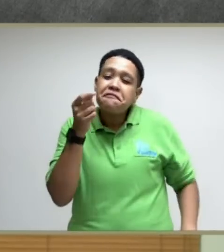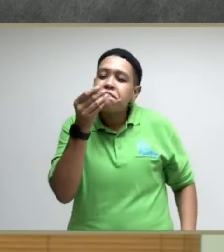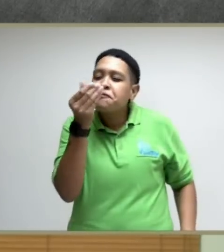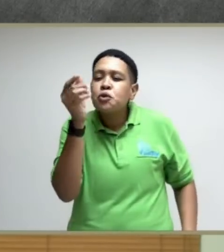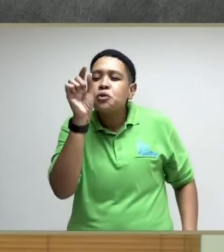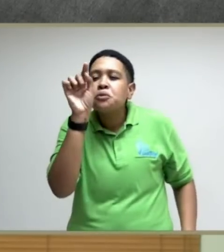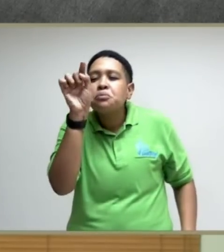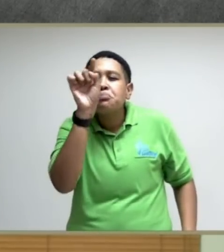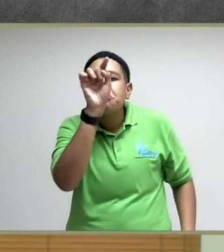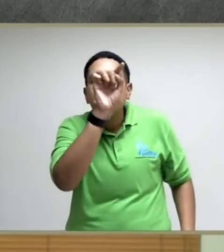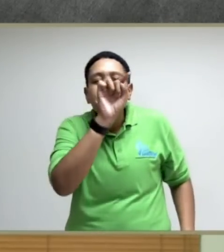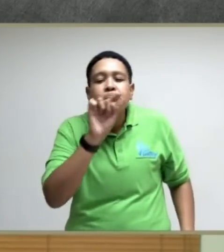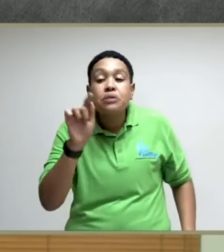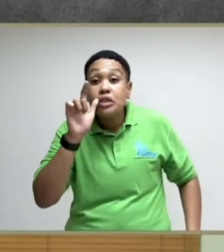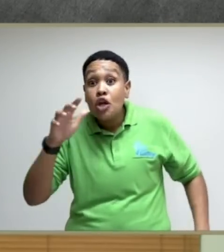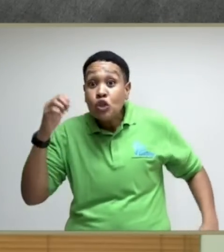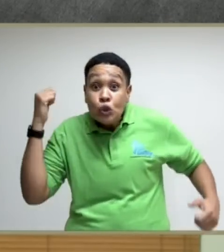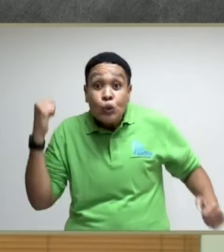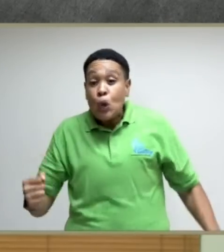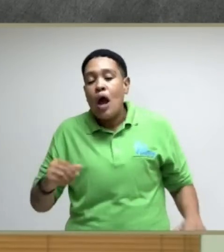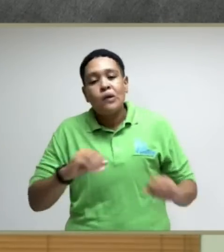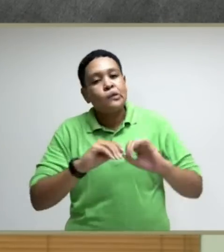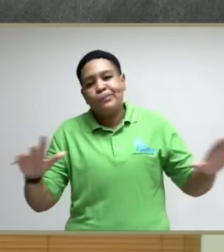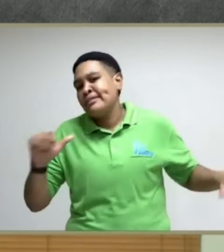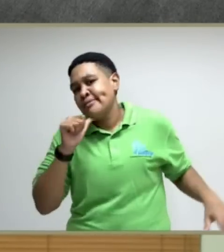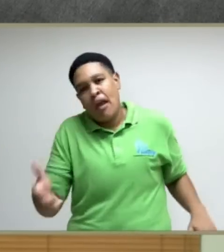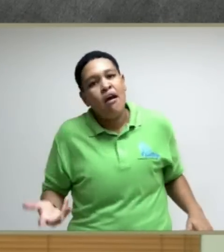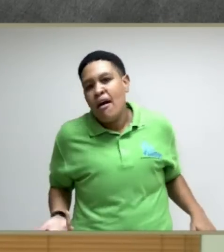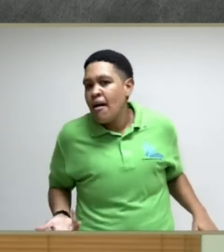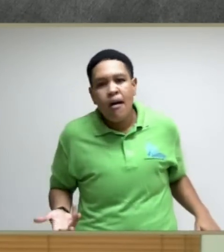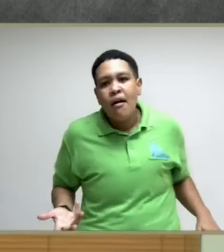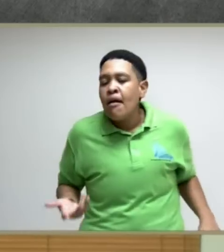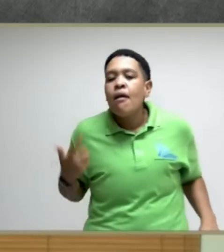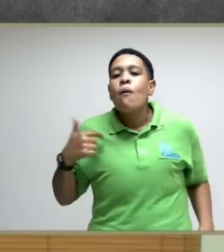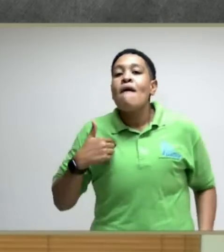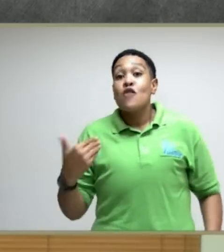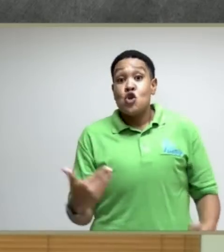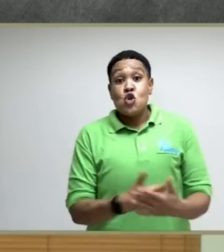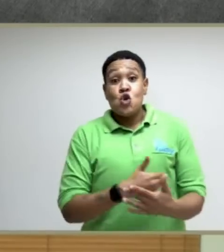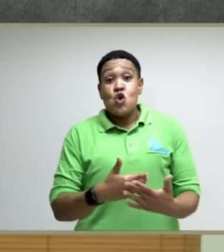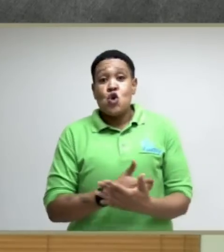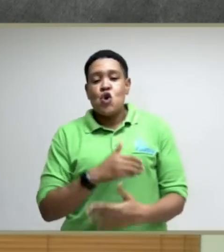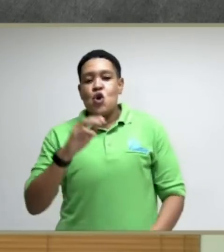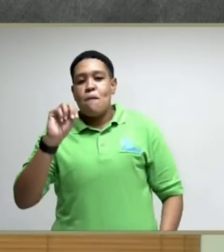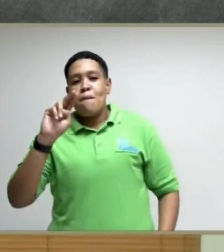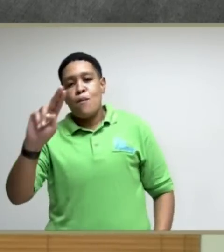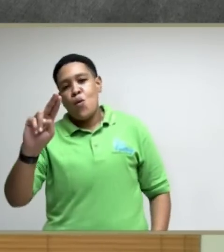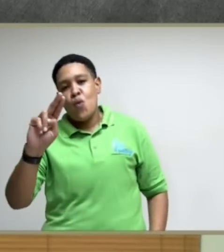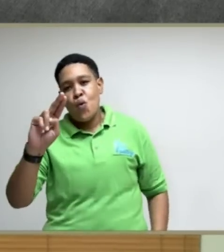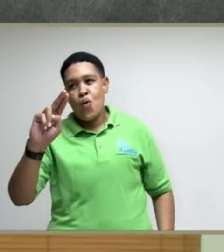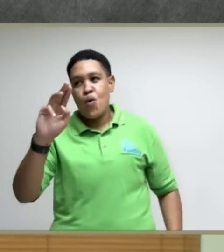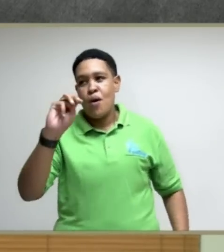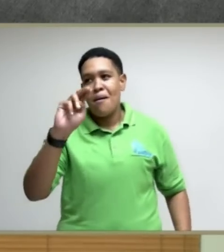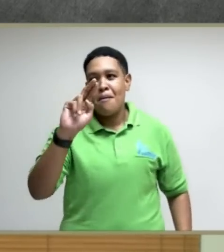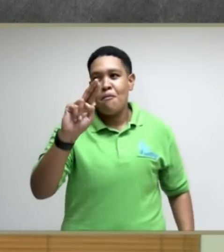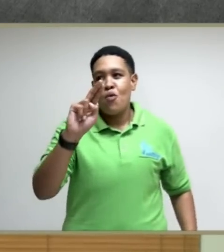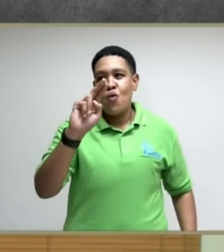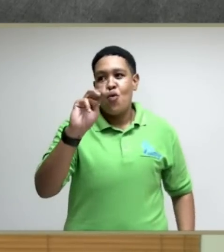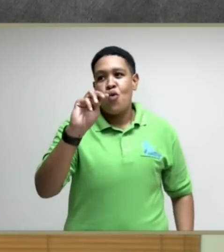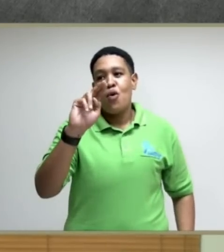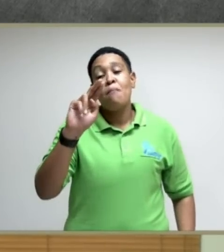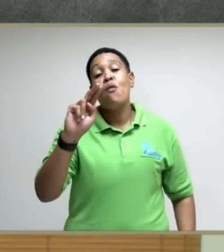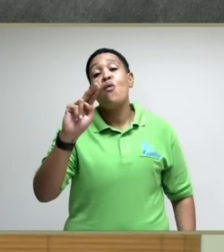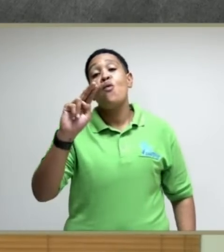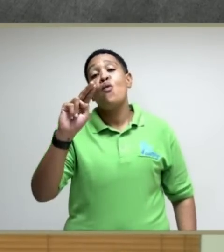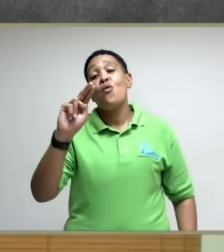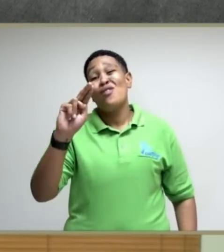increased severity of illness. And now we have a new one on the block, and this is the Mu variant. And the Mu